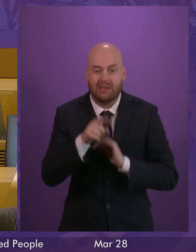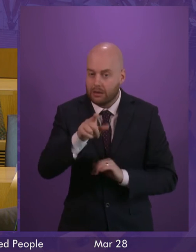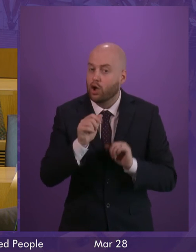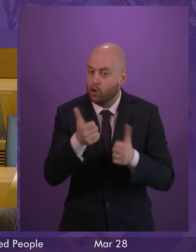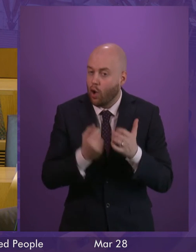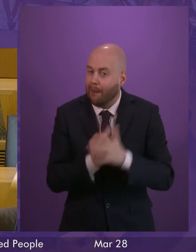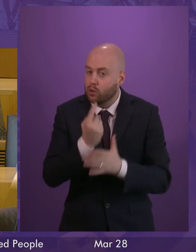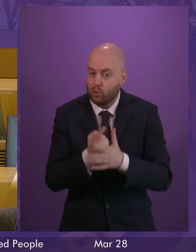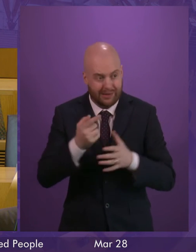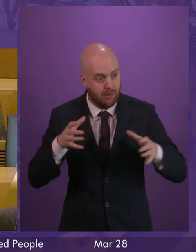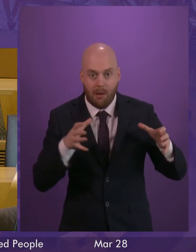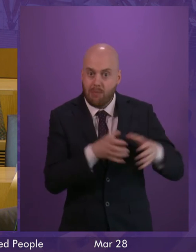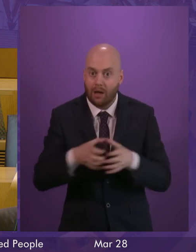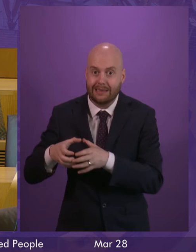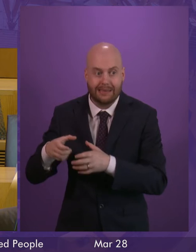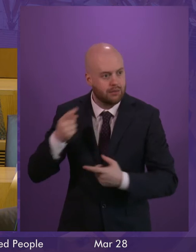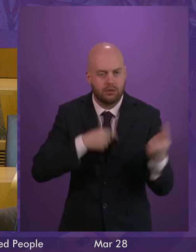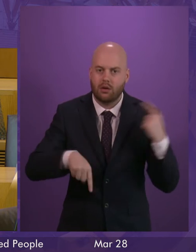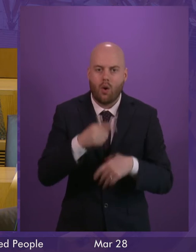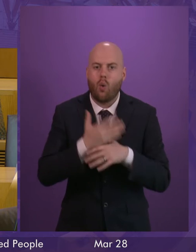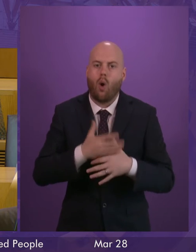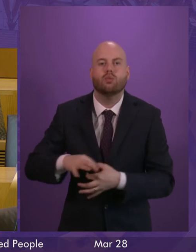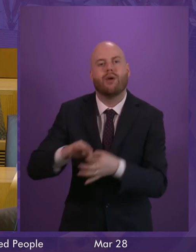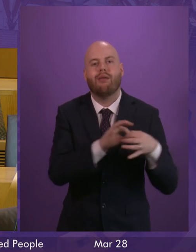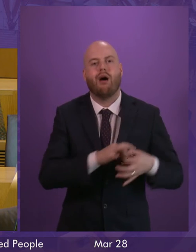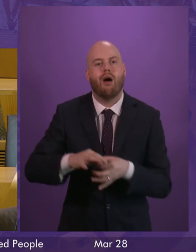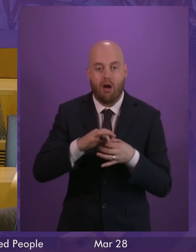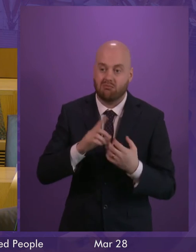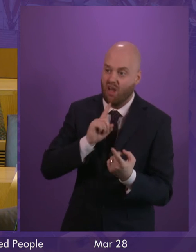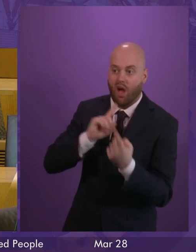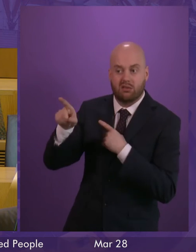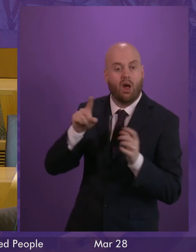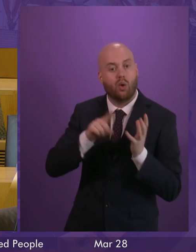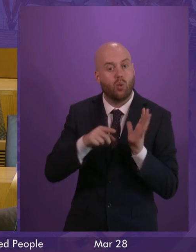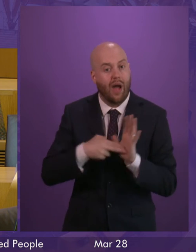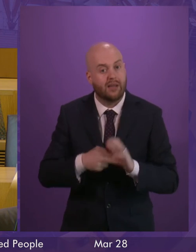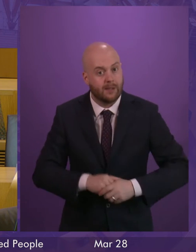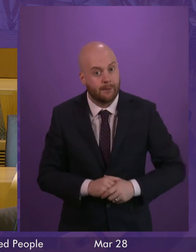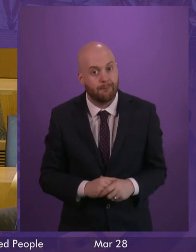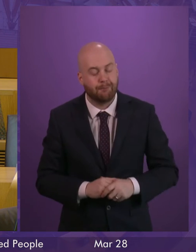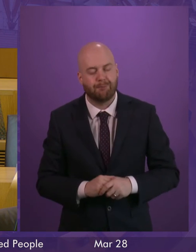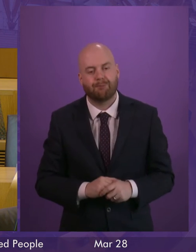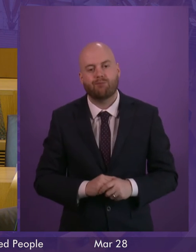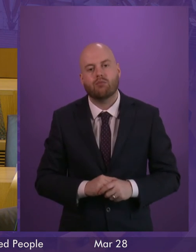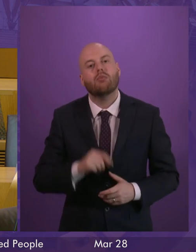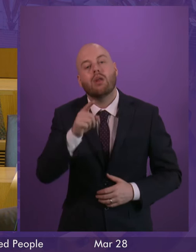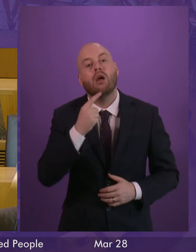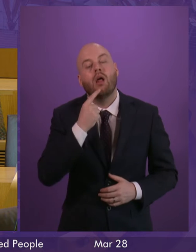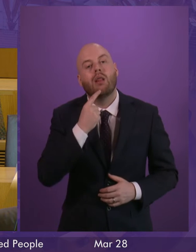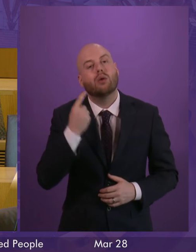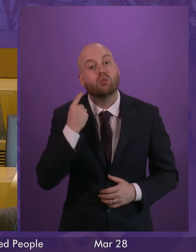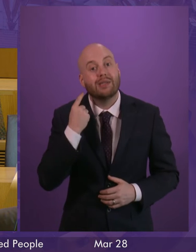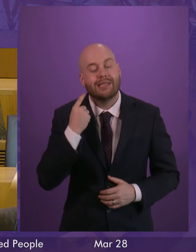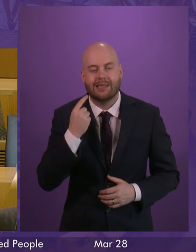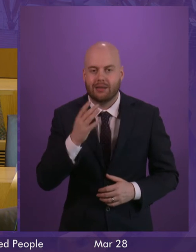us to work together to answer the challenges that the UN has laid to us. Now, last week I had a great reception, some of you